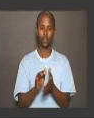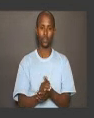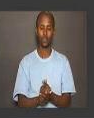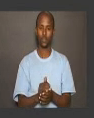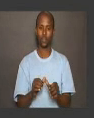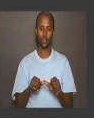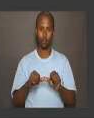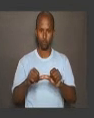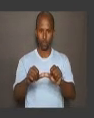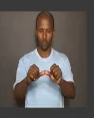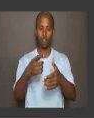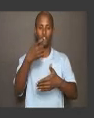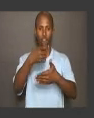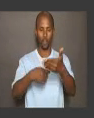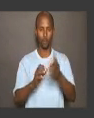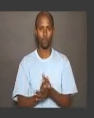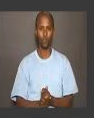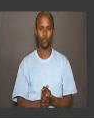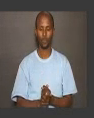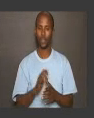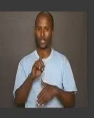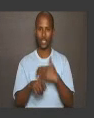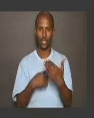called the seed values.